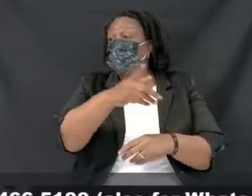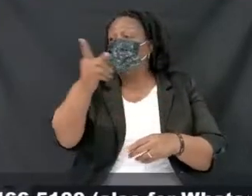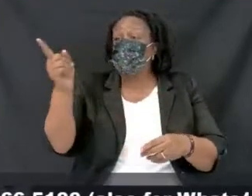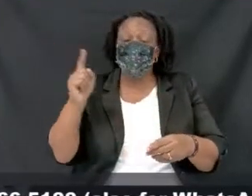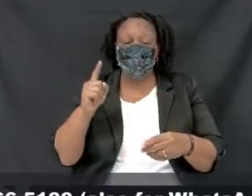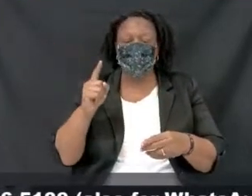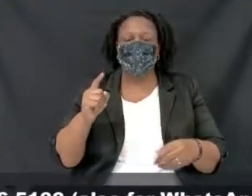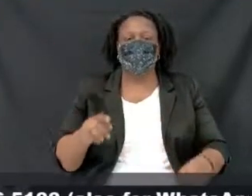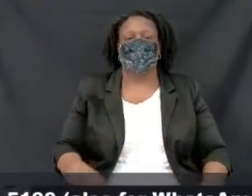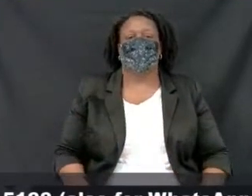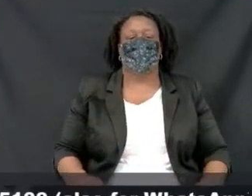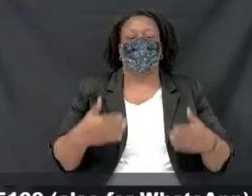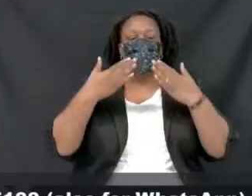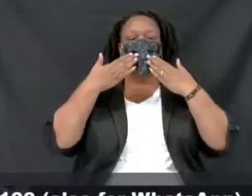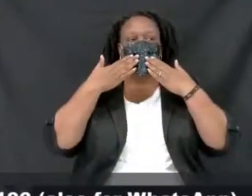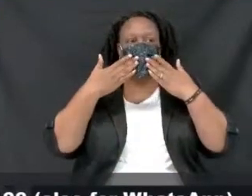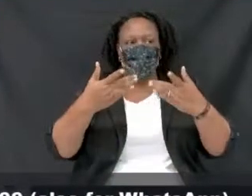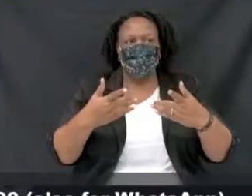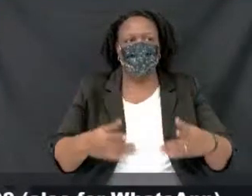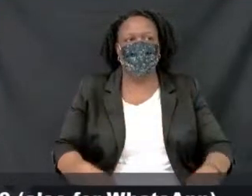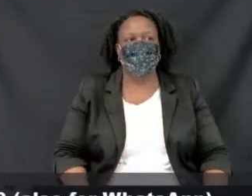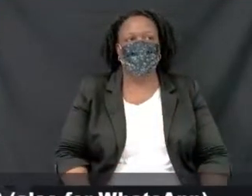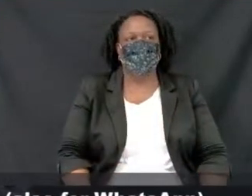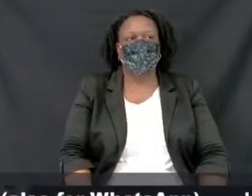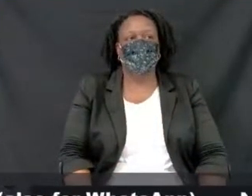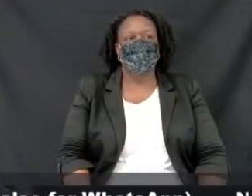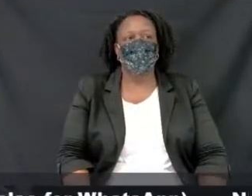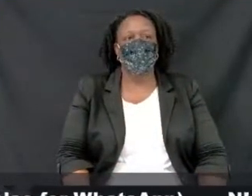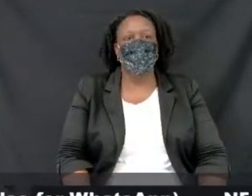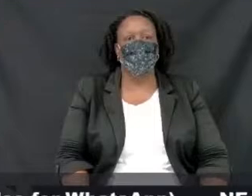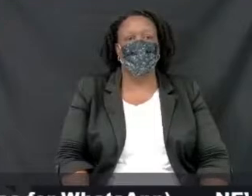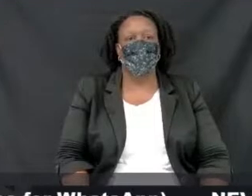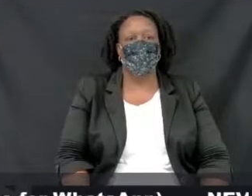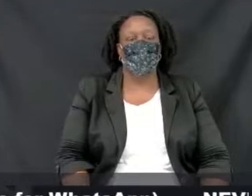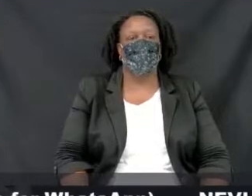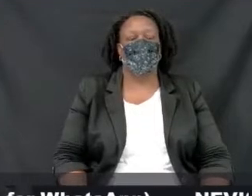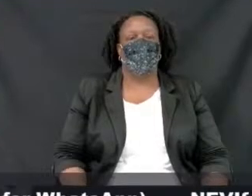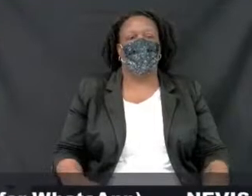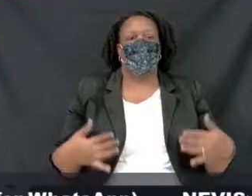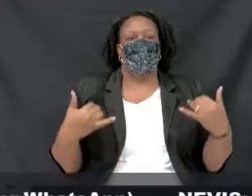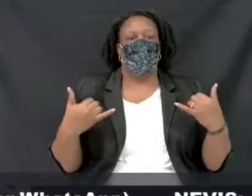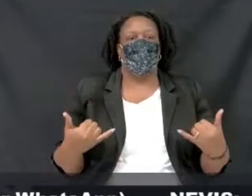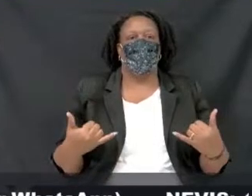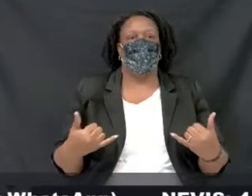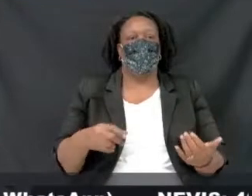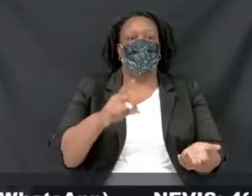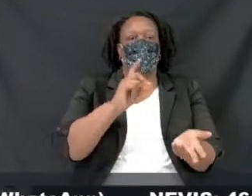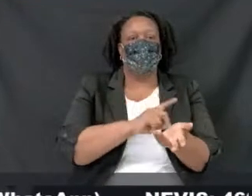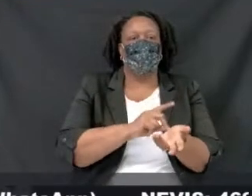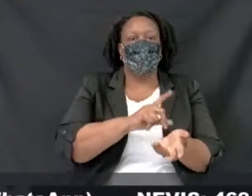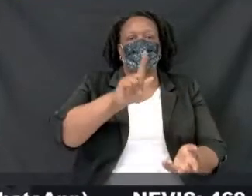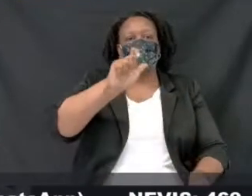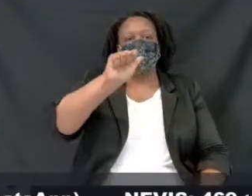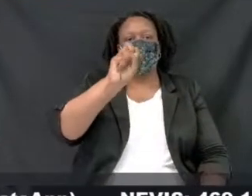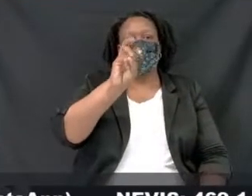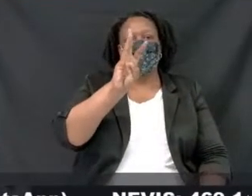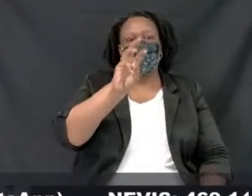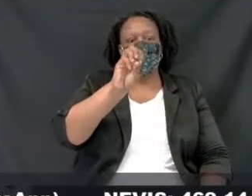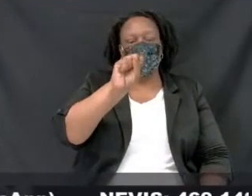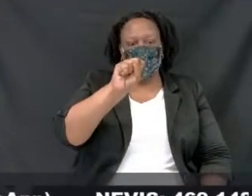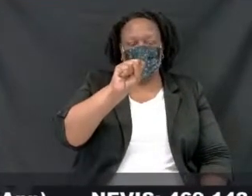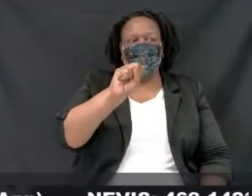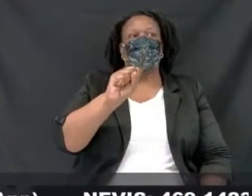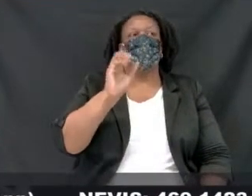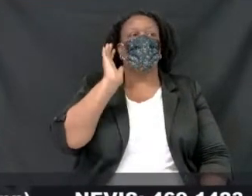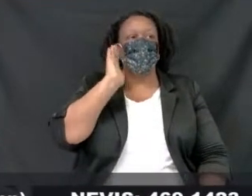Thank you, Superintendent Henry. We now invite our Chief Medical Officer, Dr. Hazel Laws, to present us